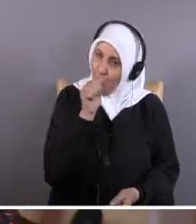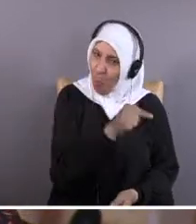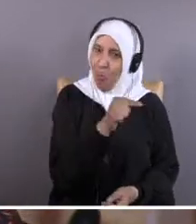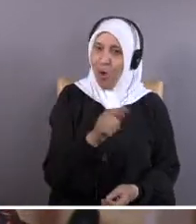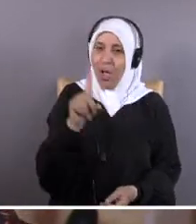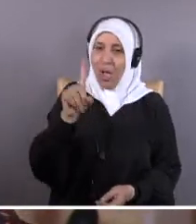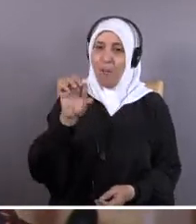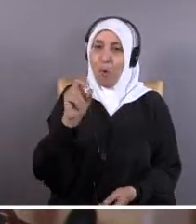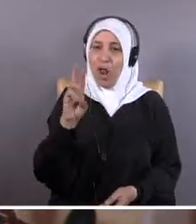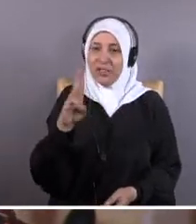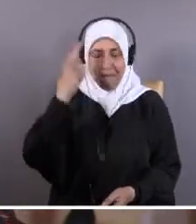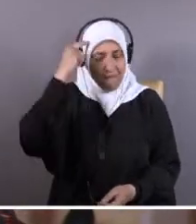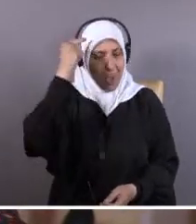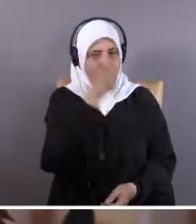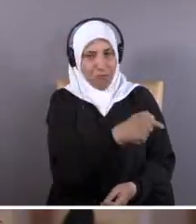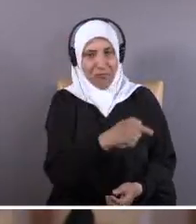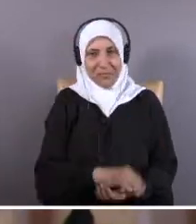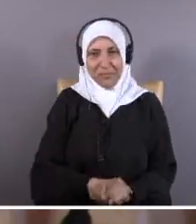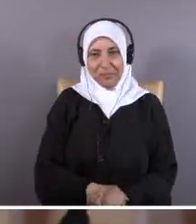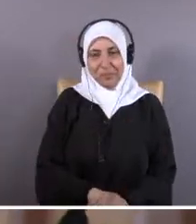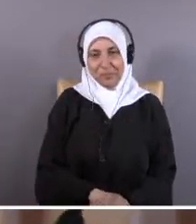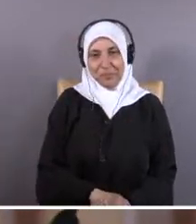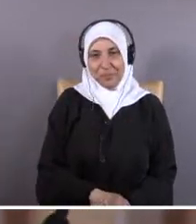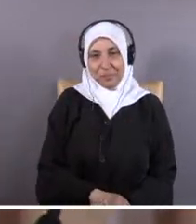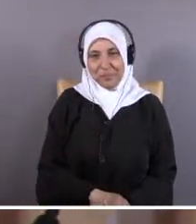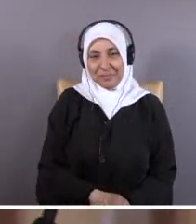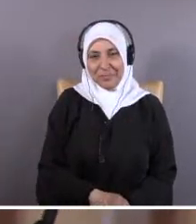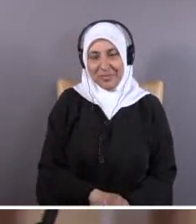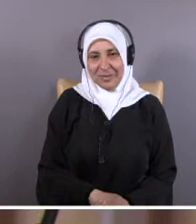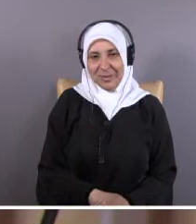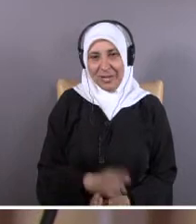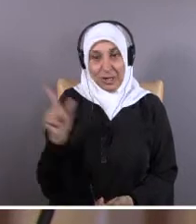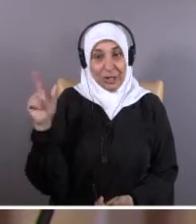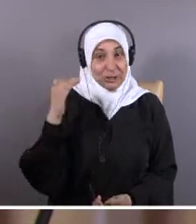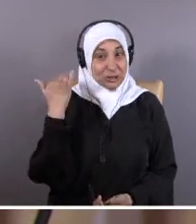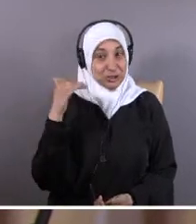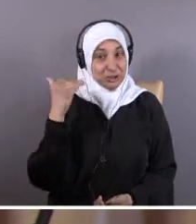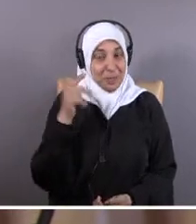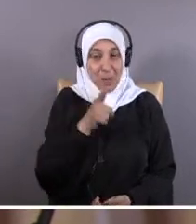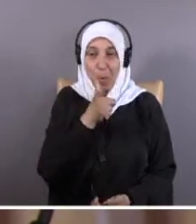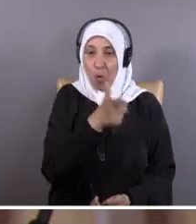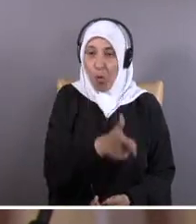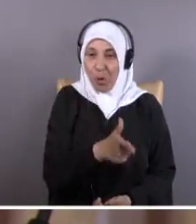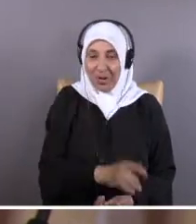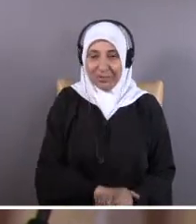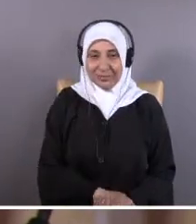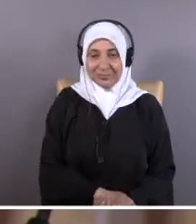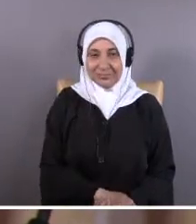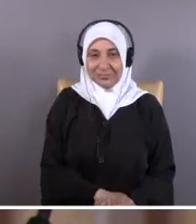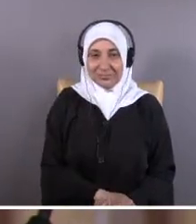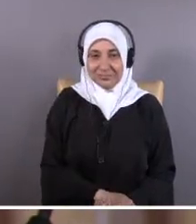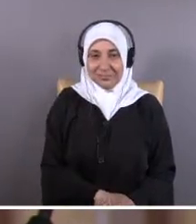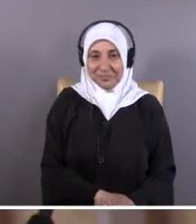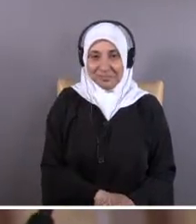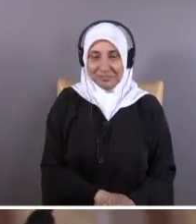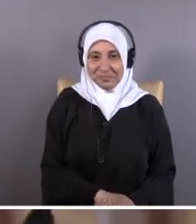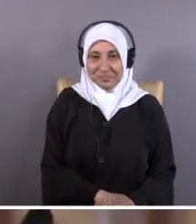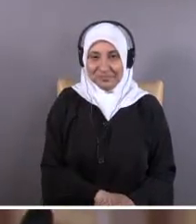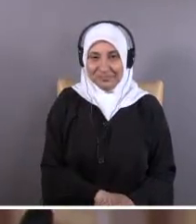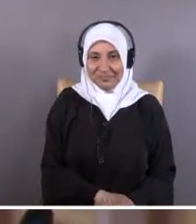Paulette." And that young man said, "I thought he would be fossilized by